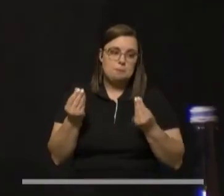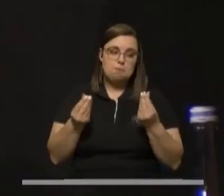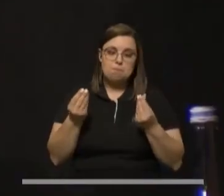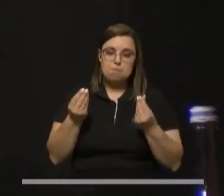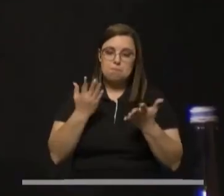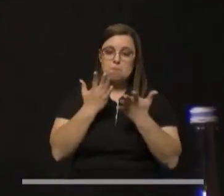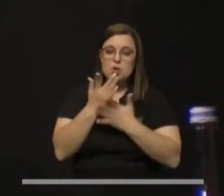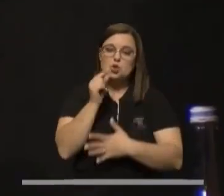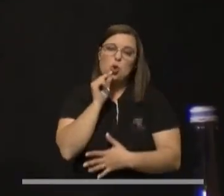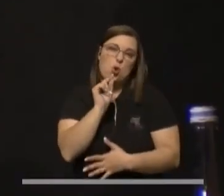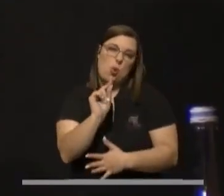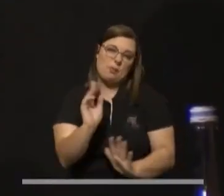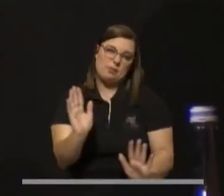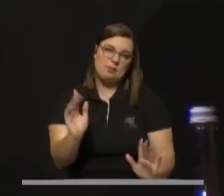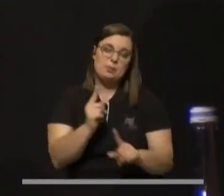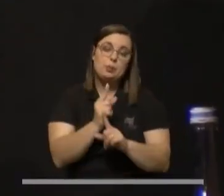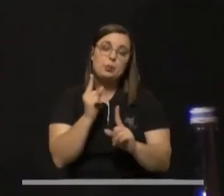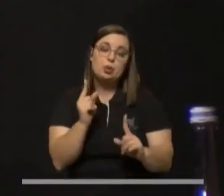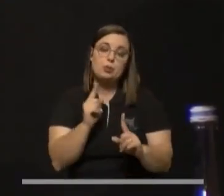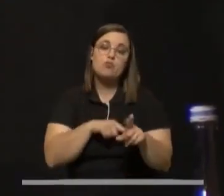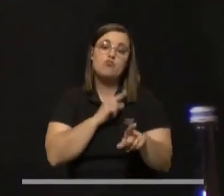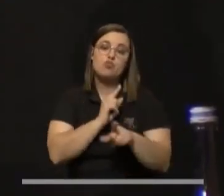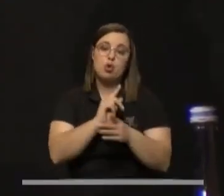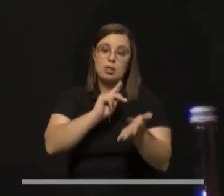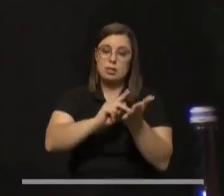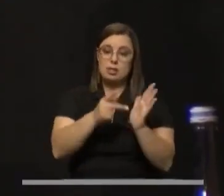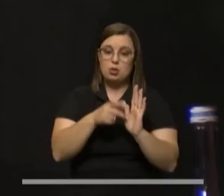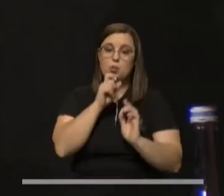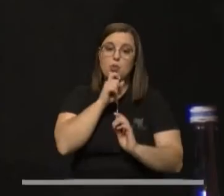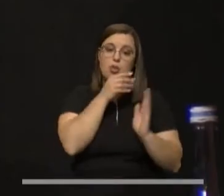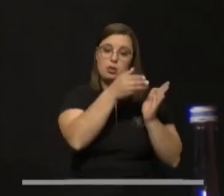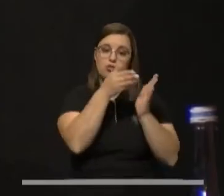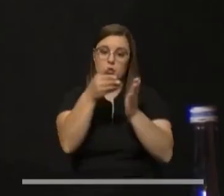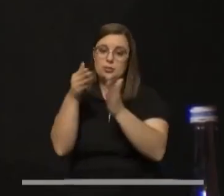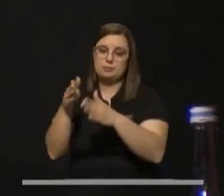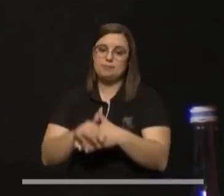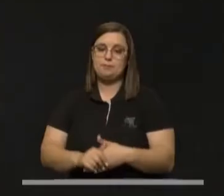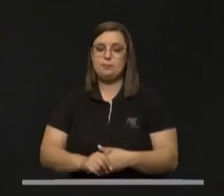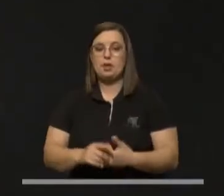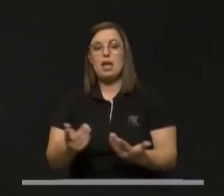up by just a cold democracy, and